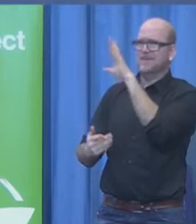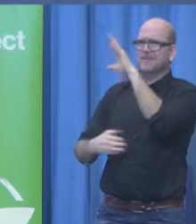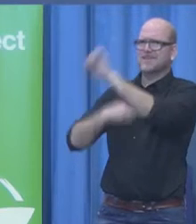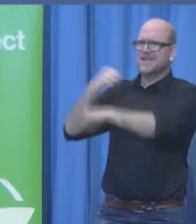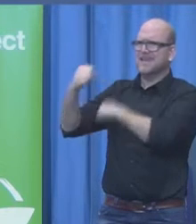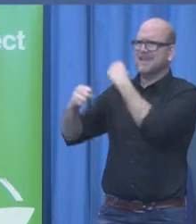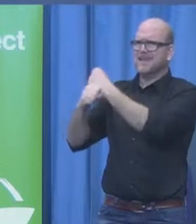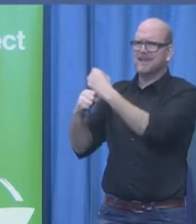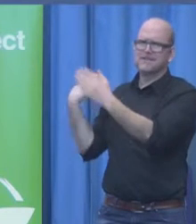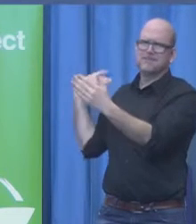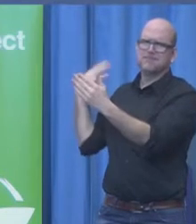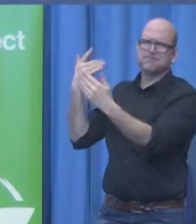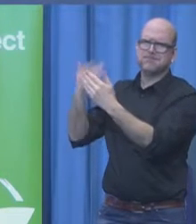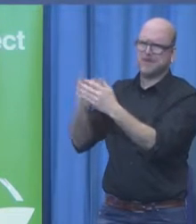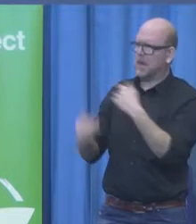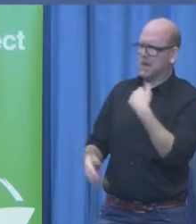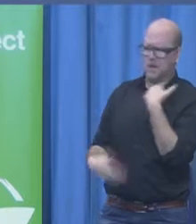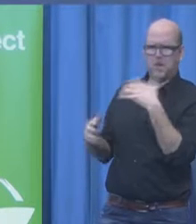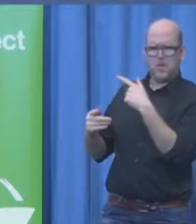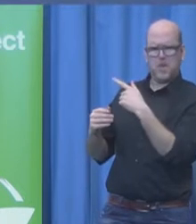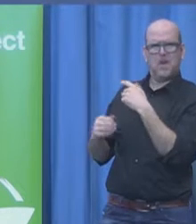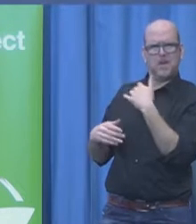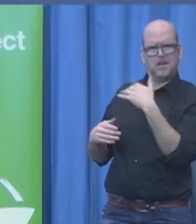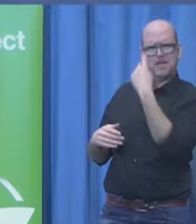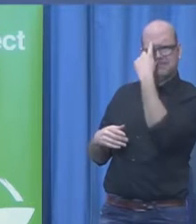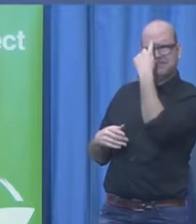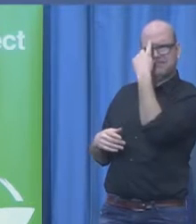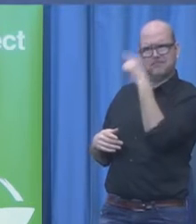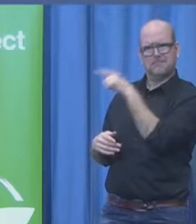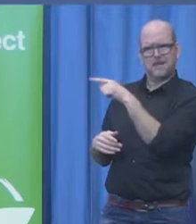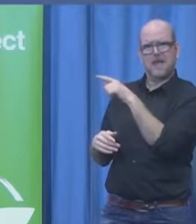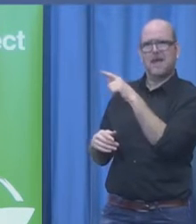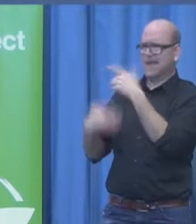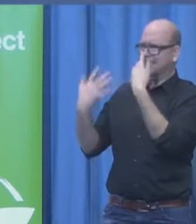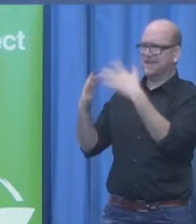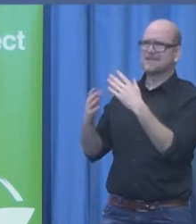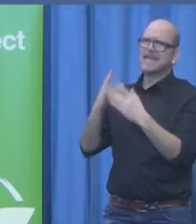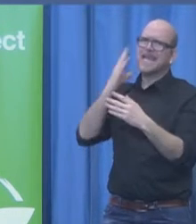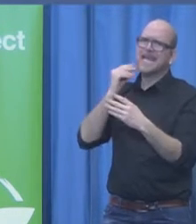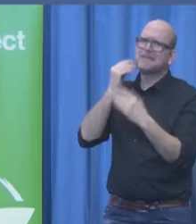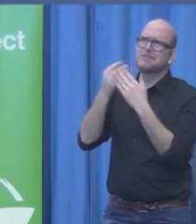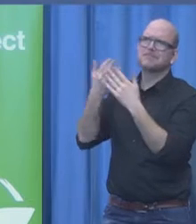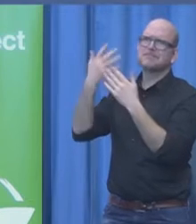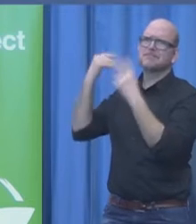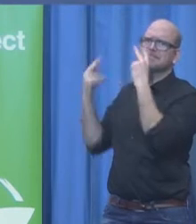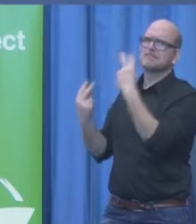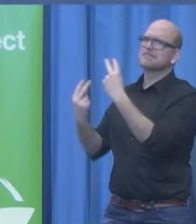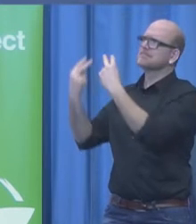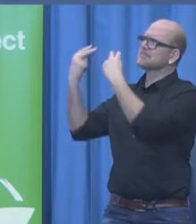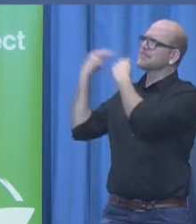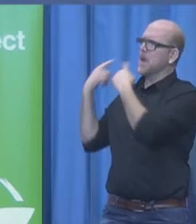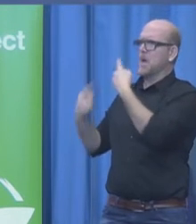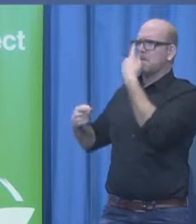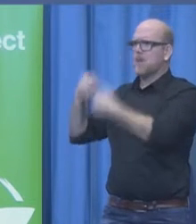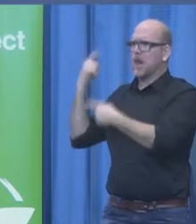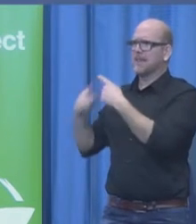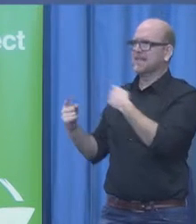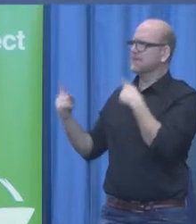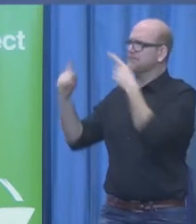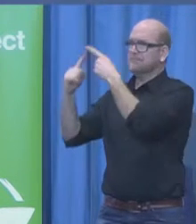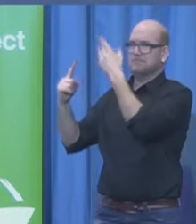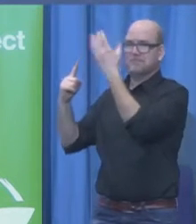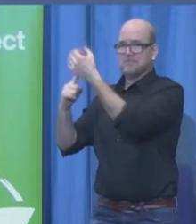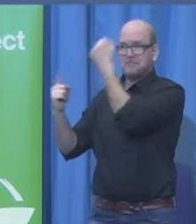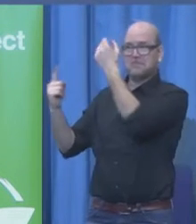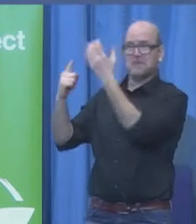years you have faced many political achievements also in terms of rights of people with